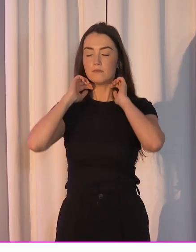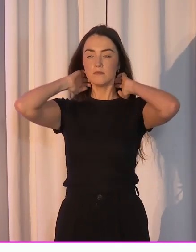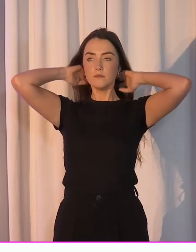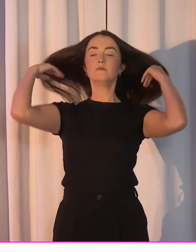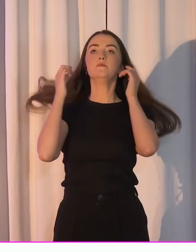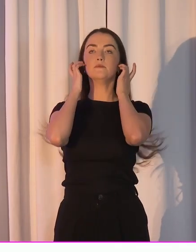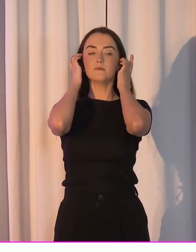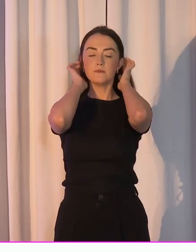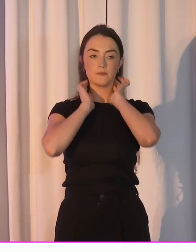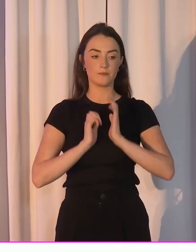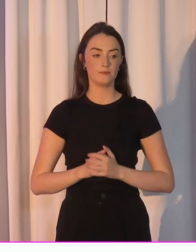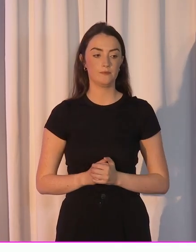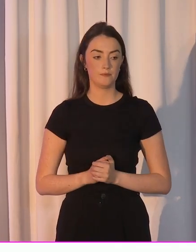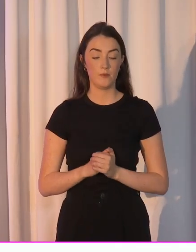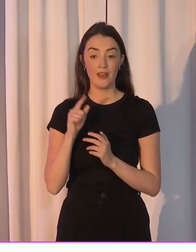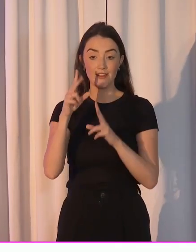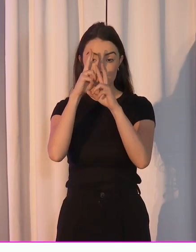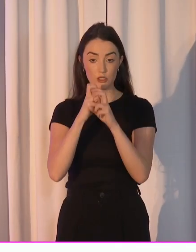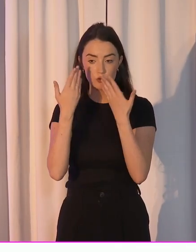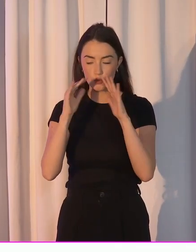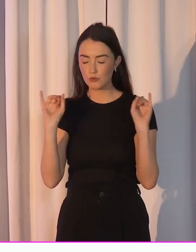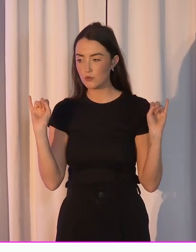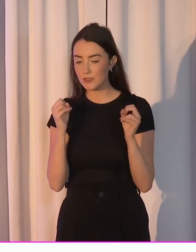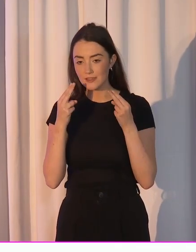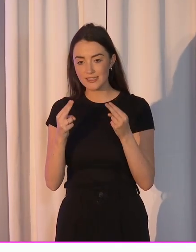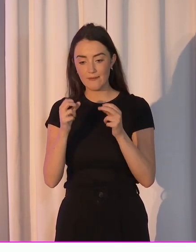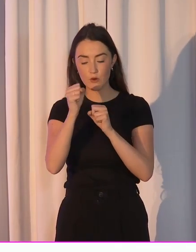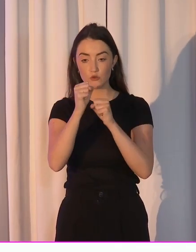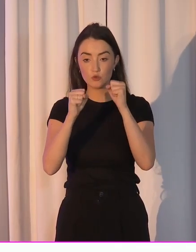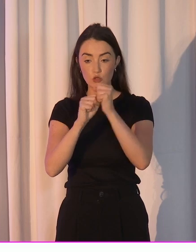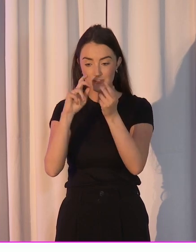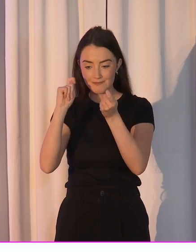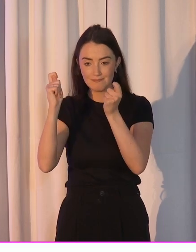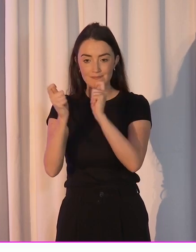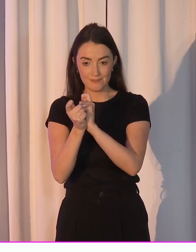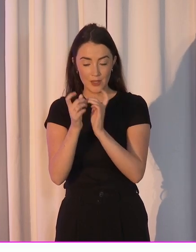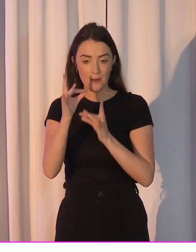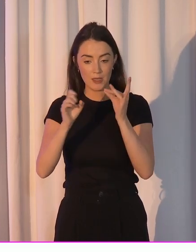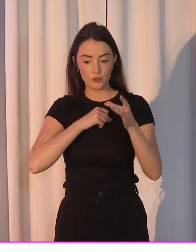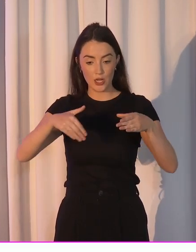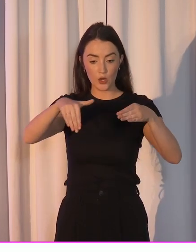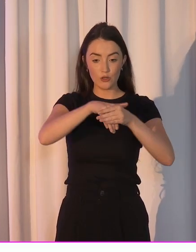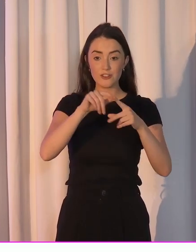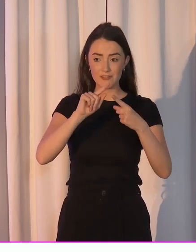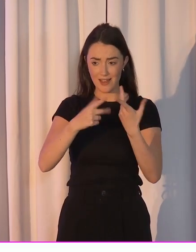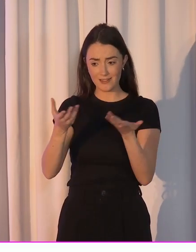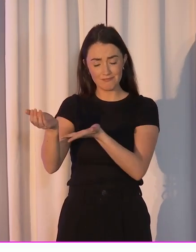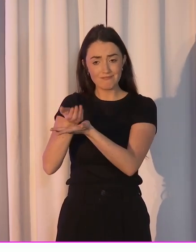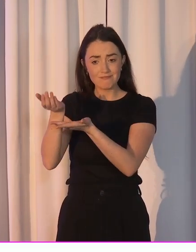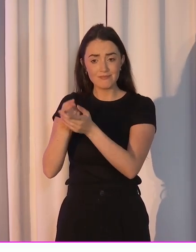body of research highlights the critical need for structural reform to ensure inclusivity and equity in the creative